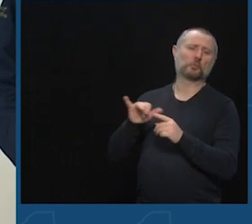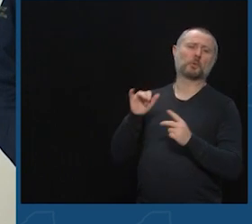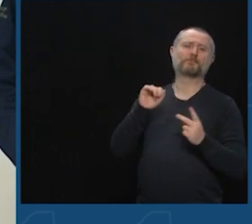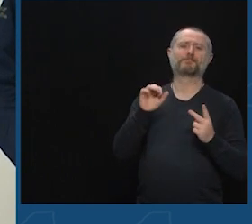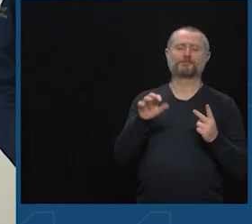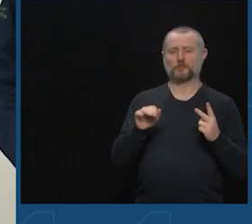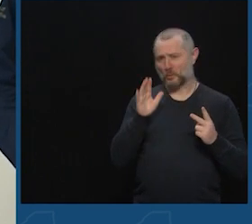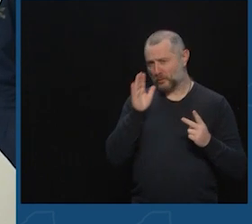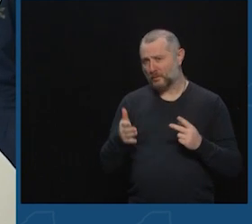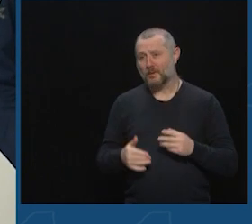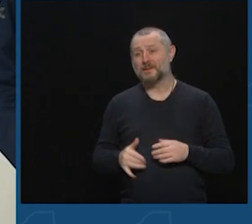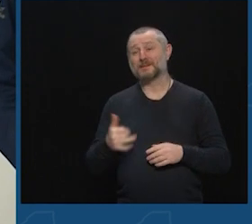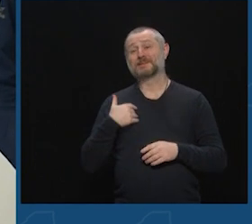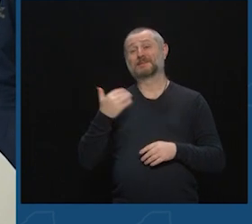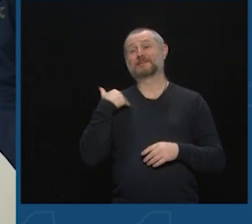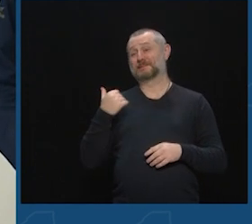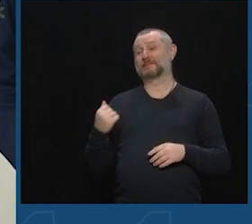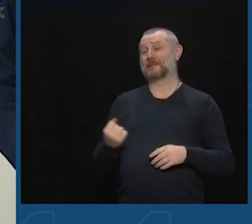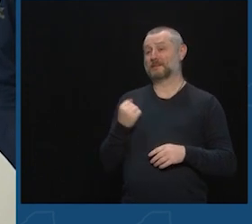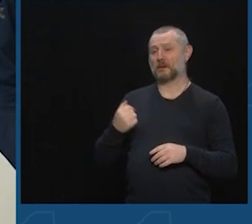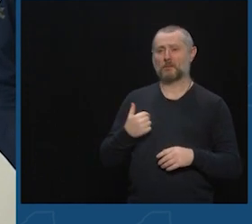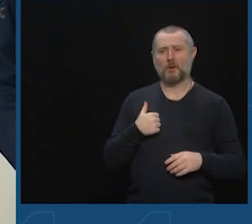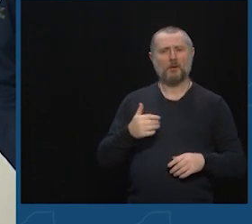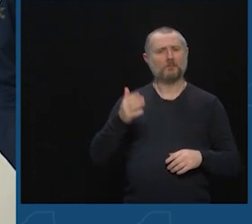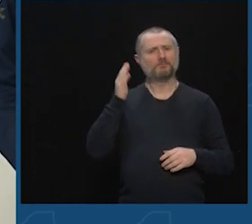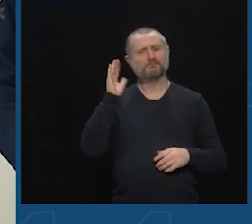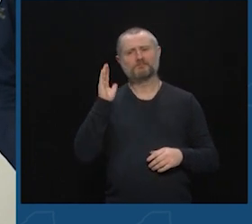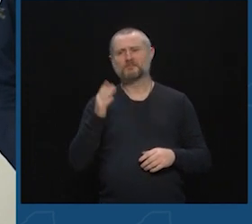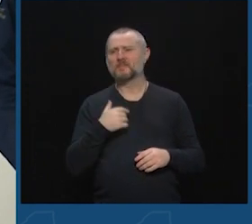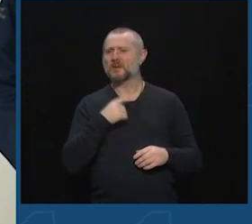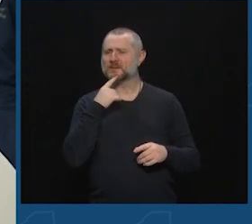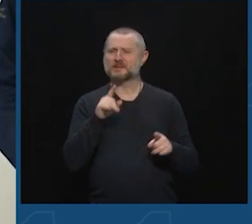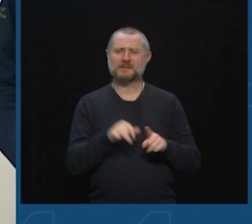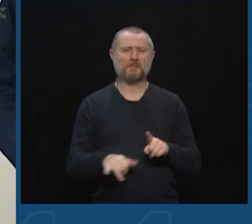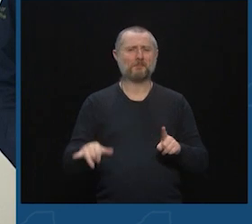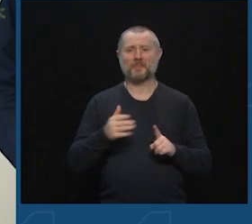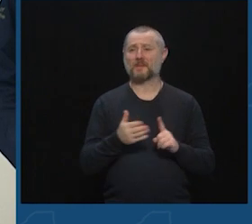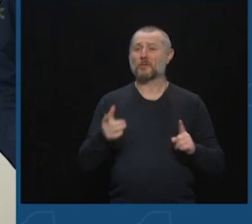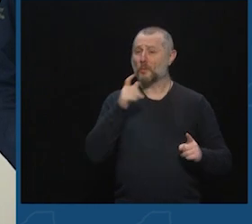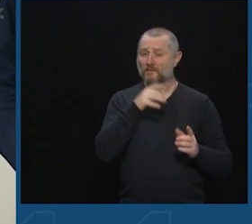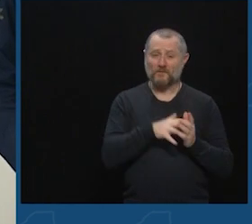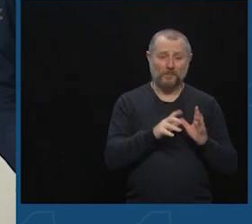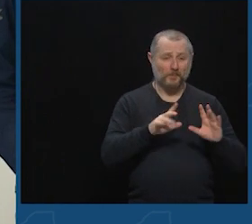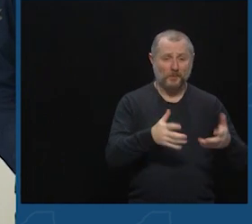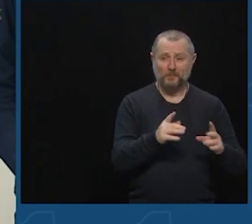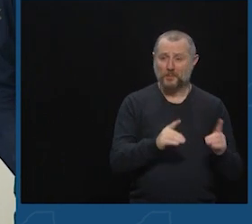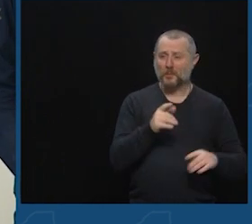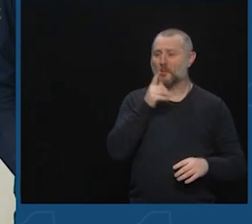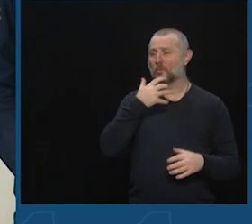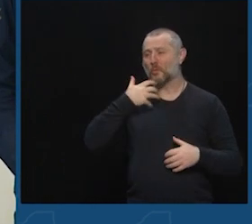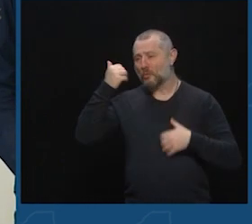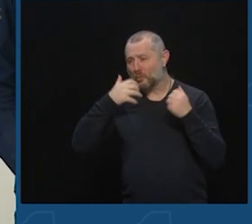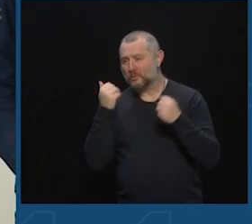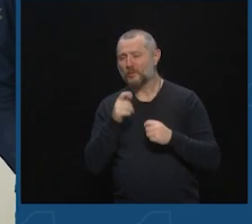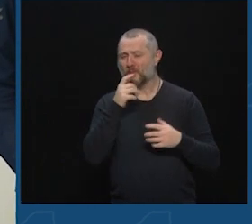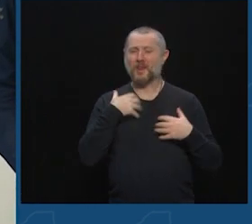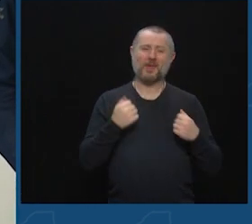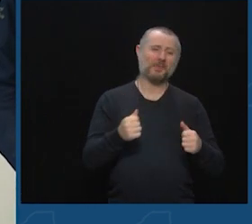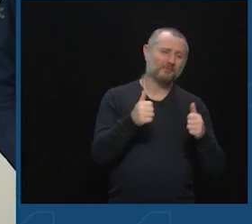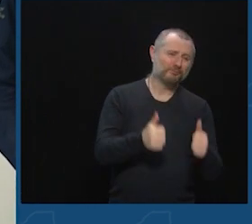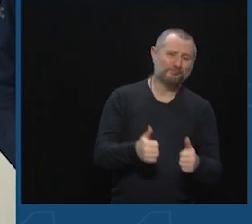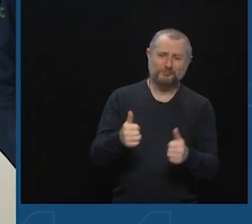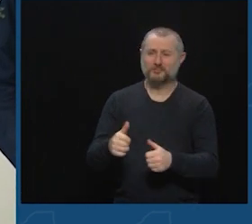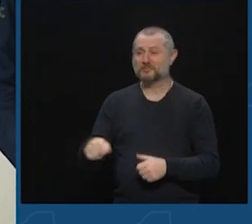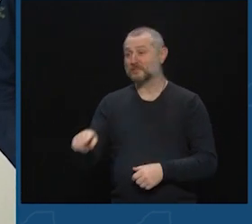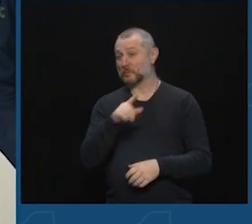about this on Saturday. People that are vulnerable, they need to be checked on. This is when we show that New Yorkers are great